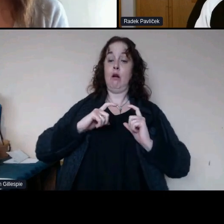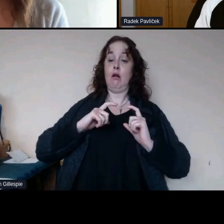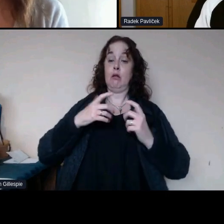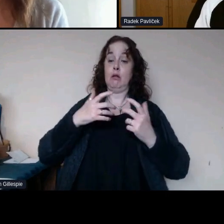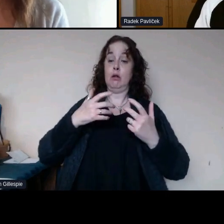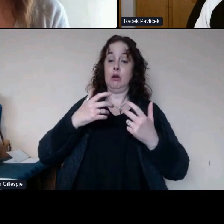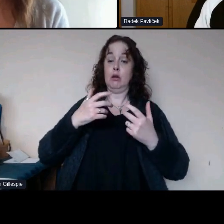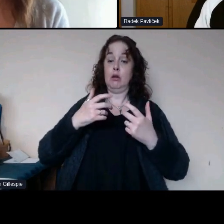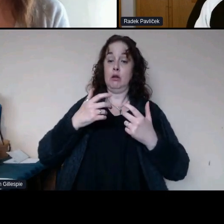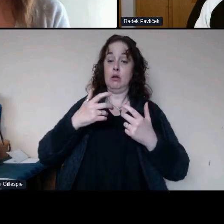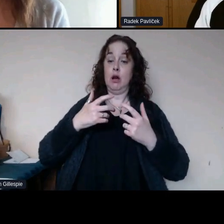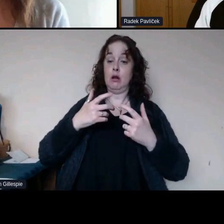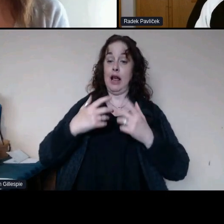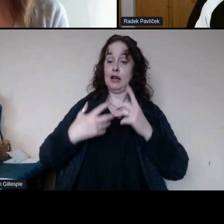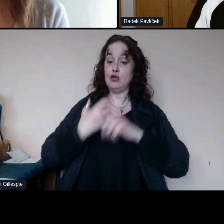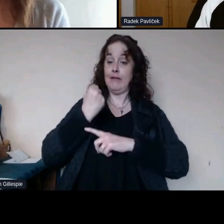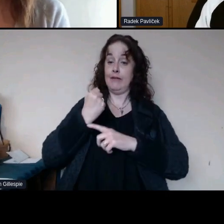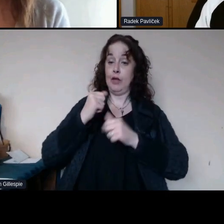achieve the best results.